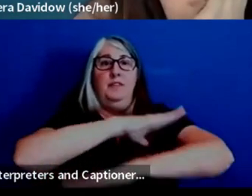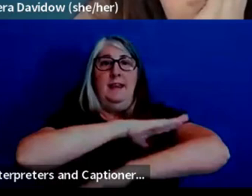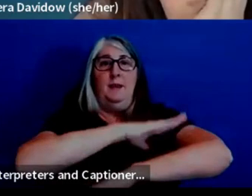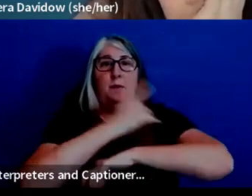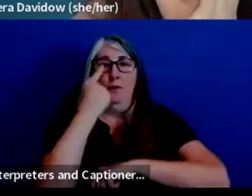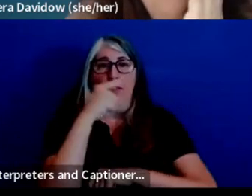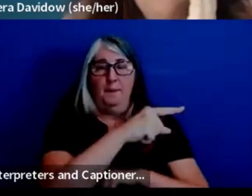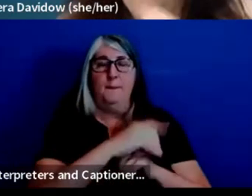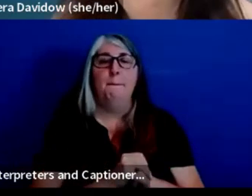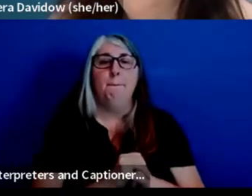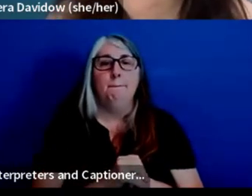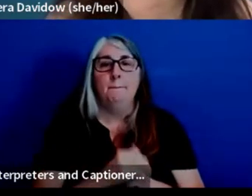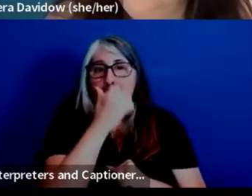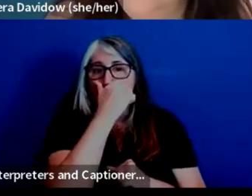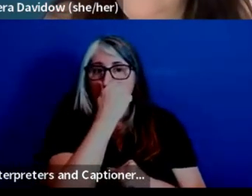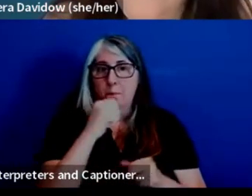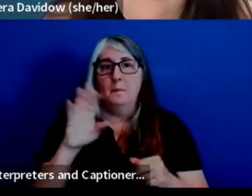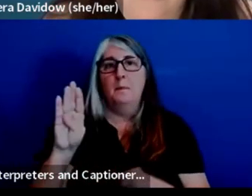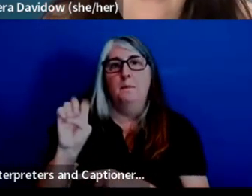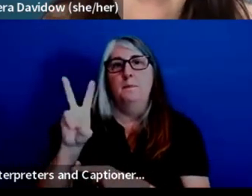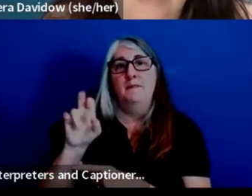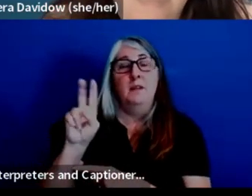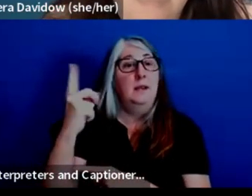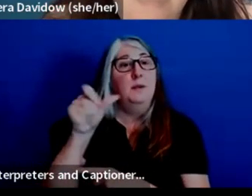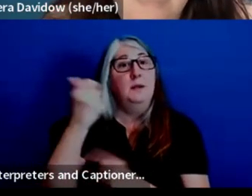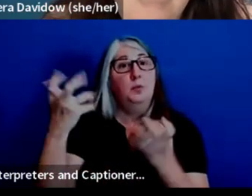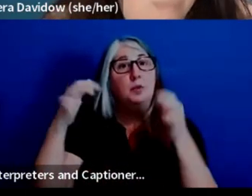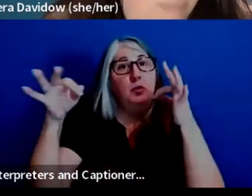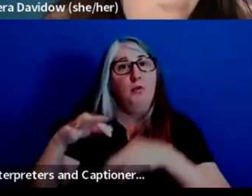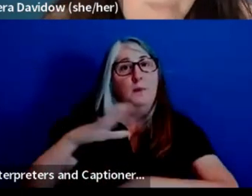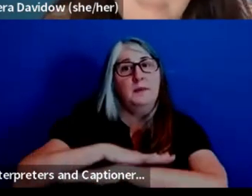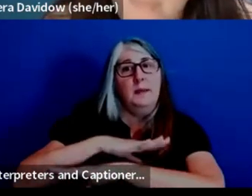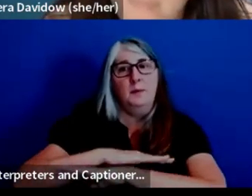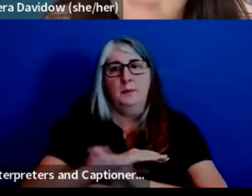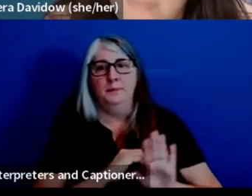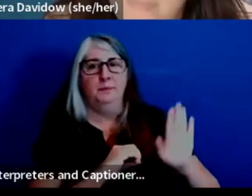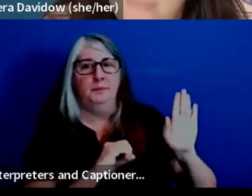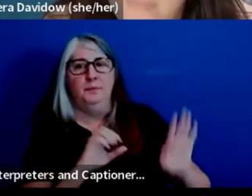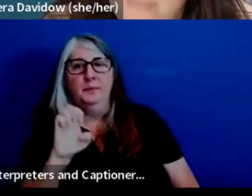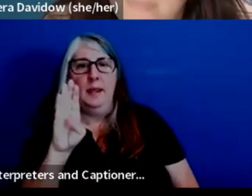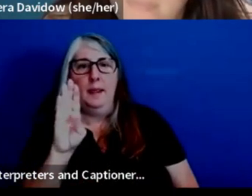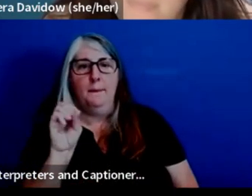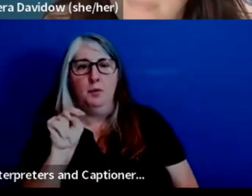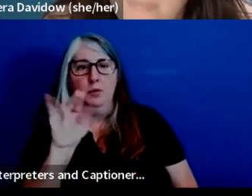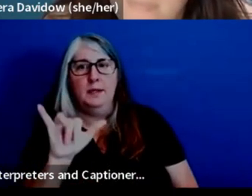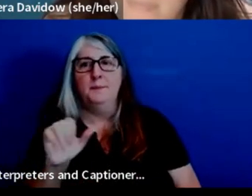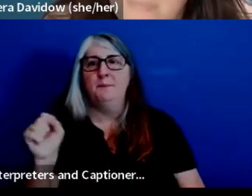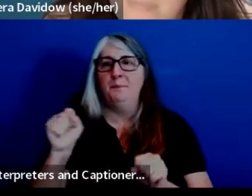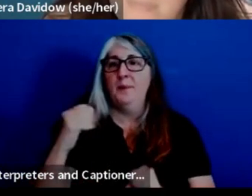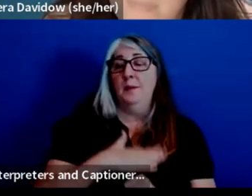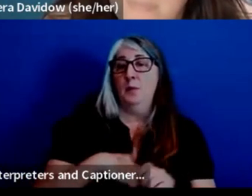Would anyone else like to describe a table? Ebony. Yeah, so my example